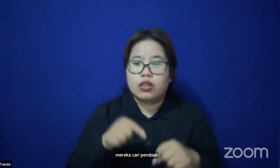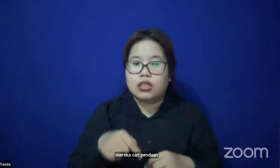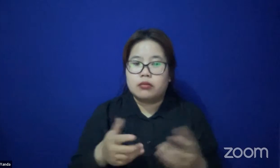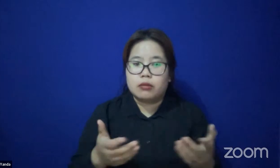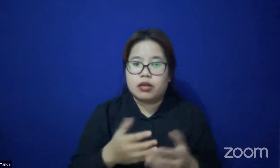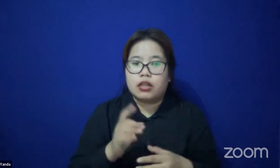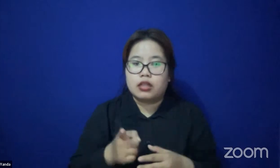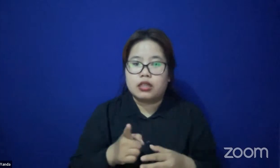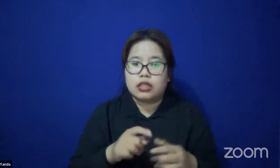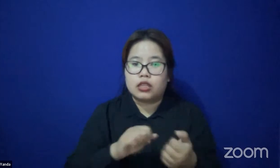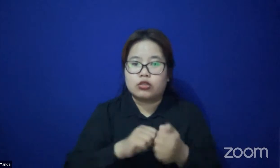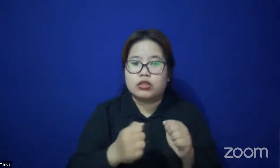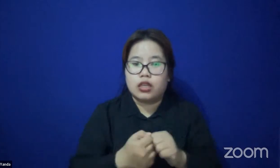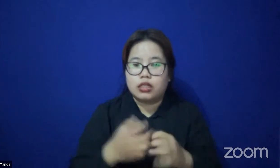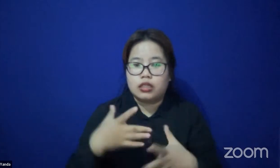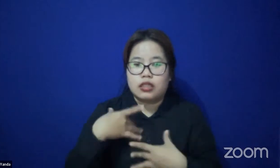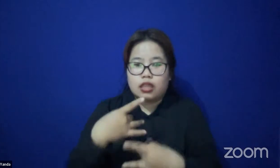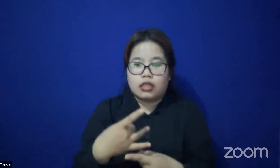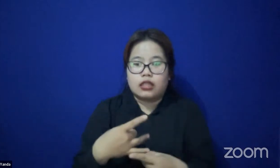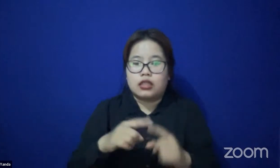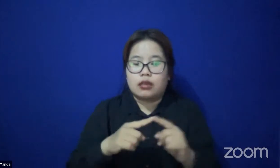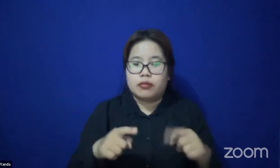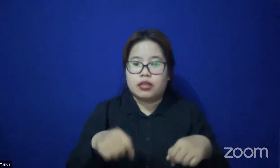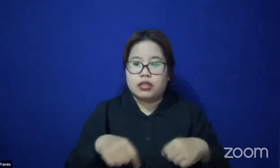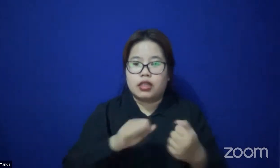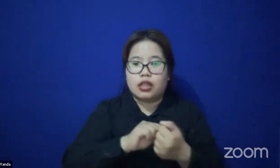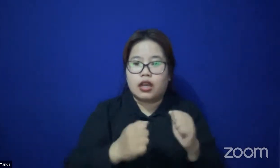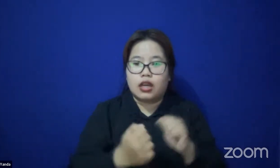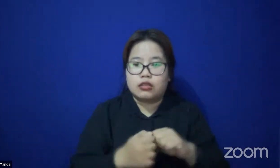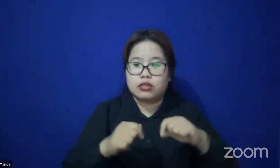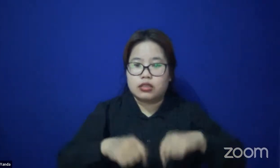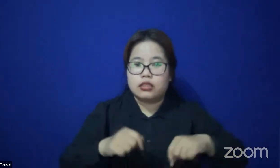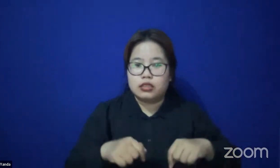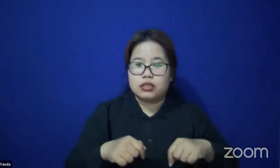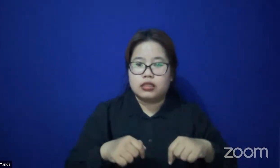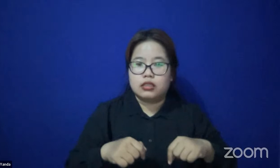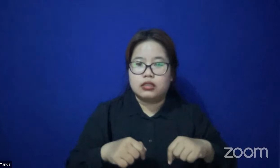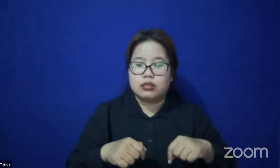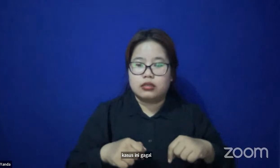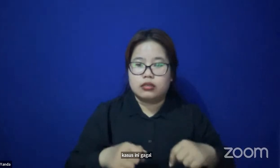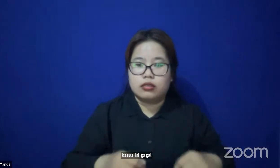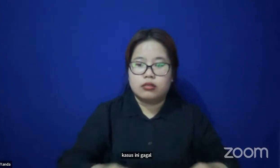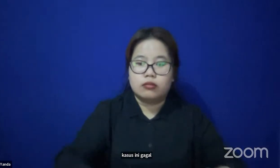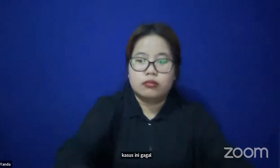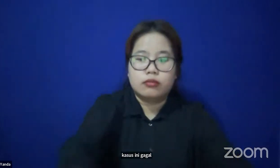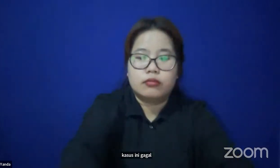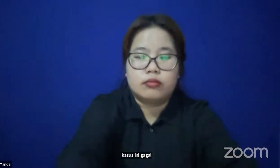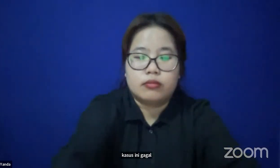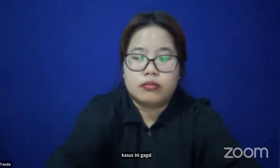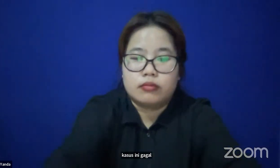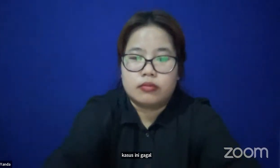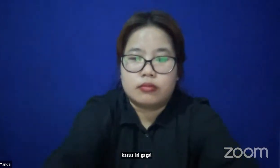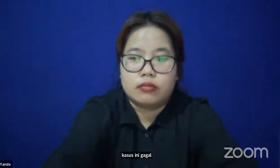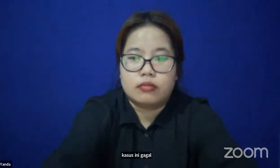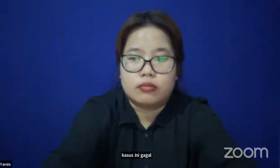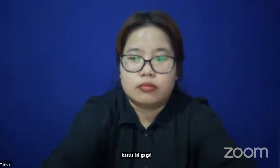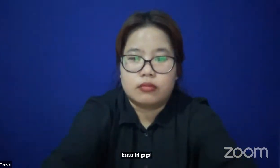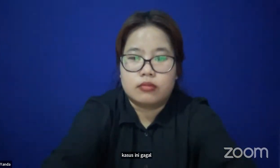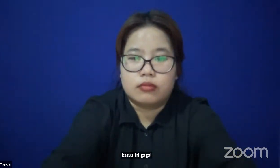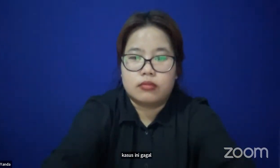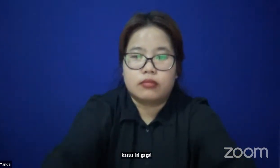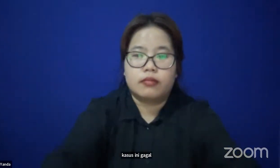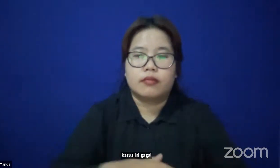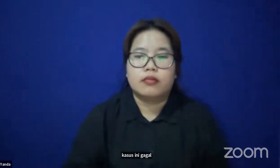not succeed. Okay, now we're not going to get into the detail today of the rules